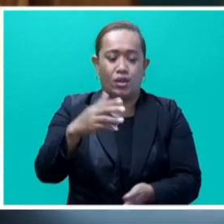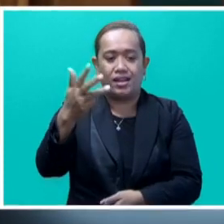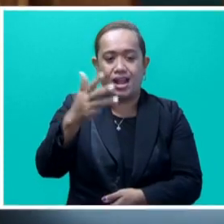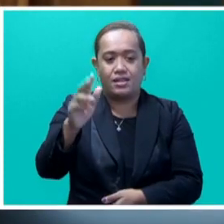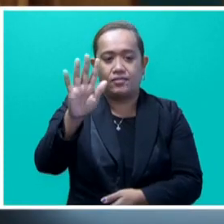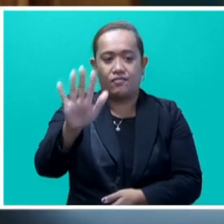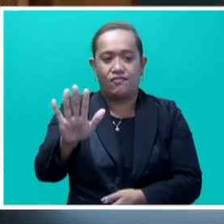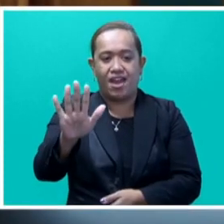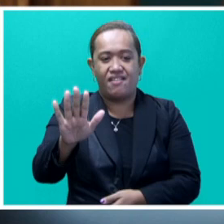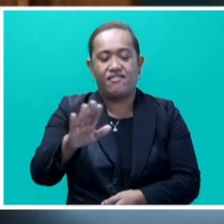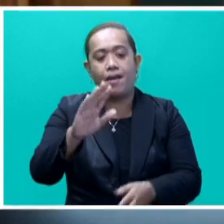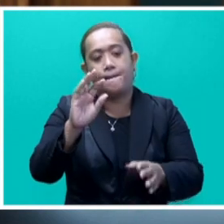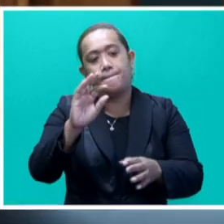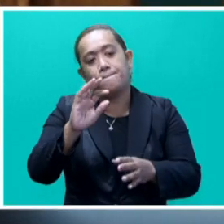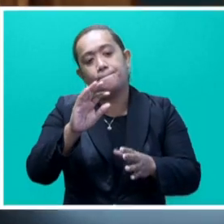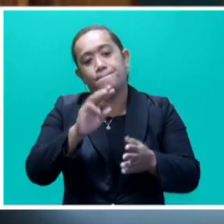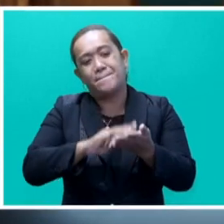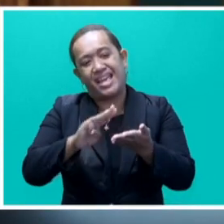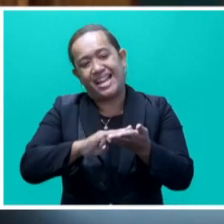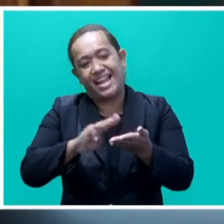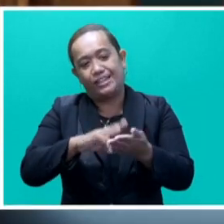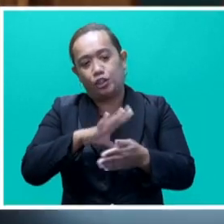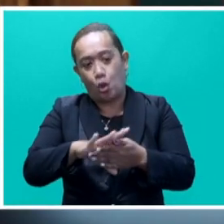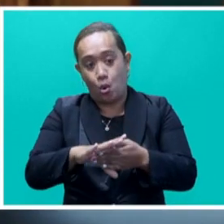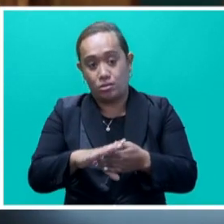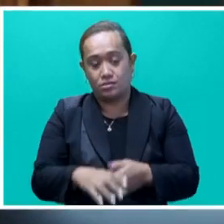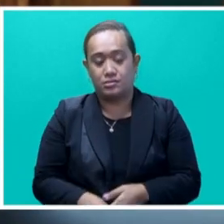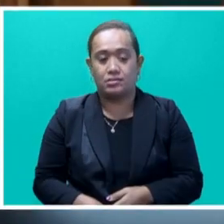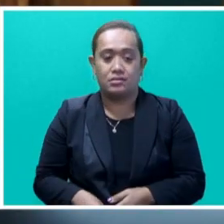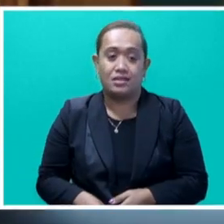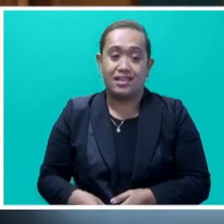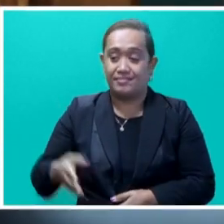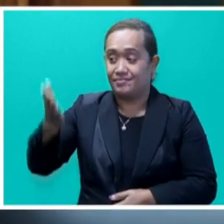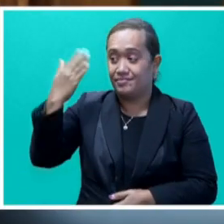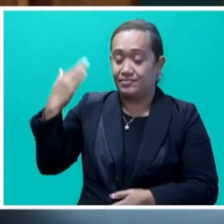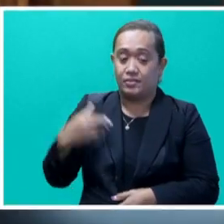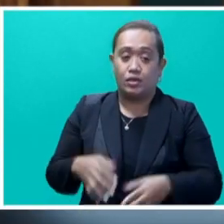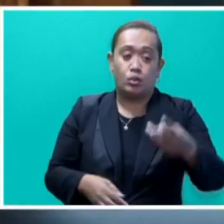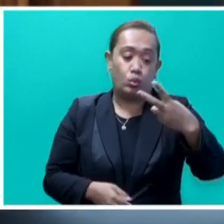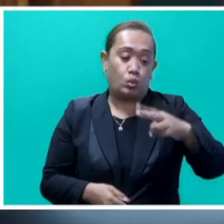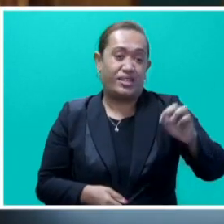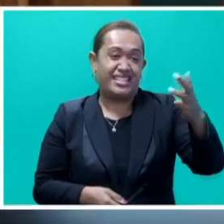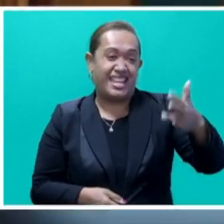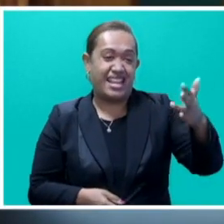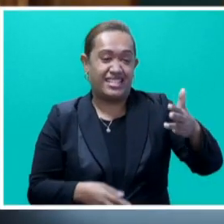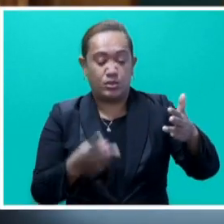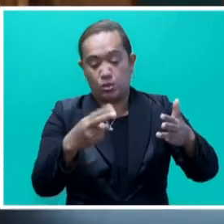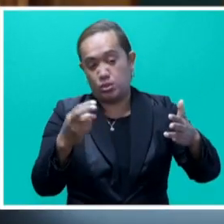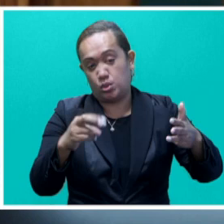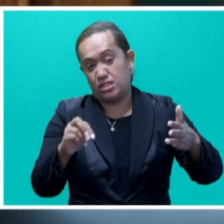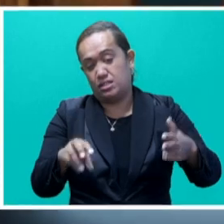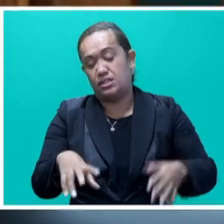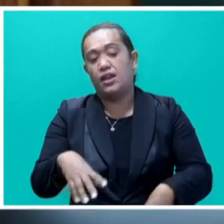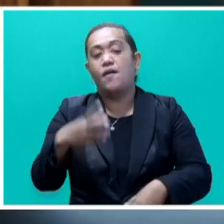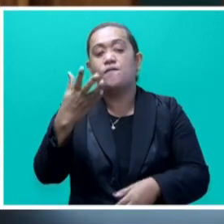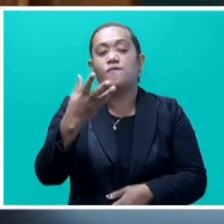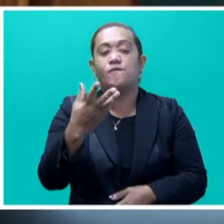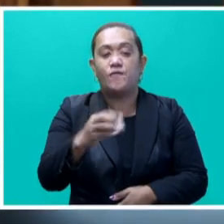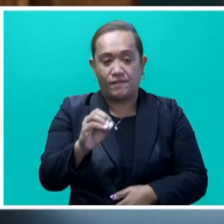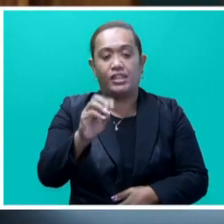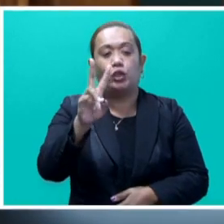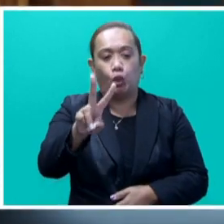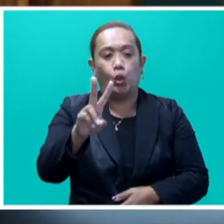$95 million. In the previous year, 2019-2020, the exports was $52 million.